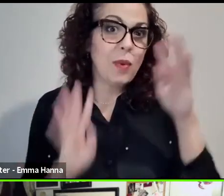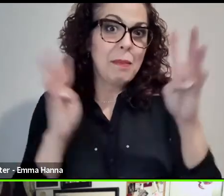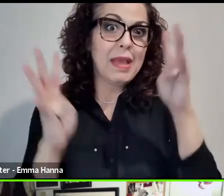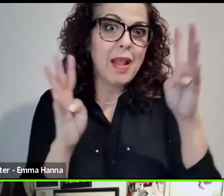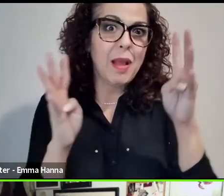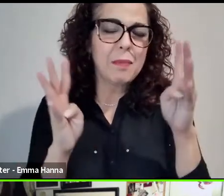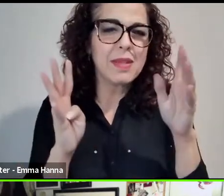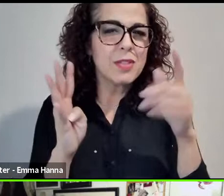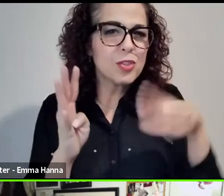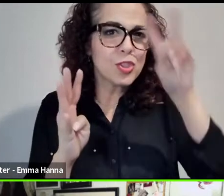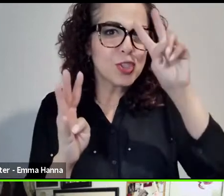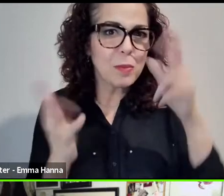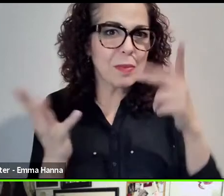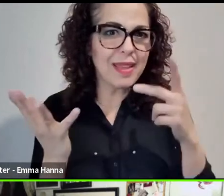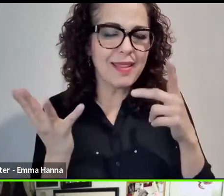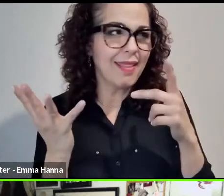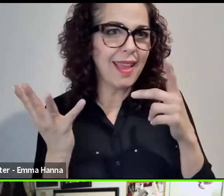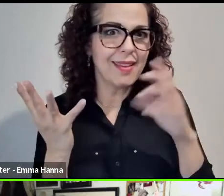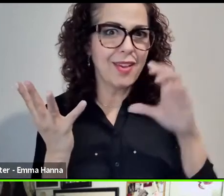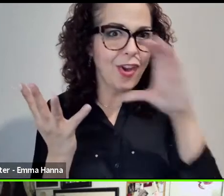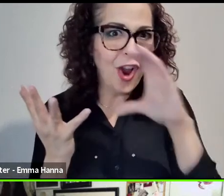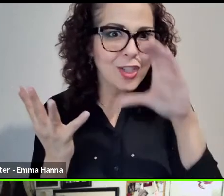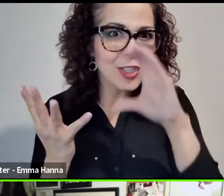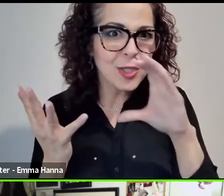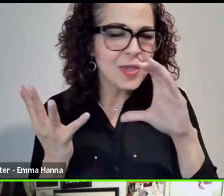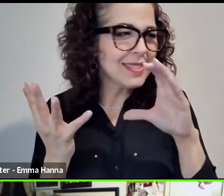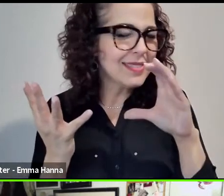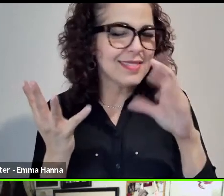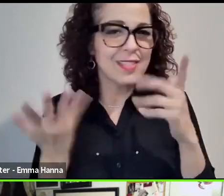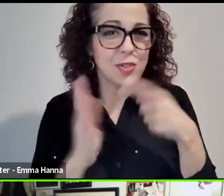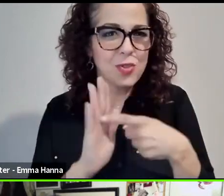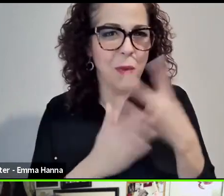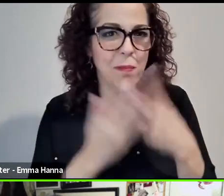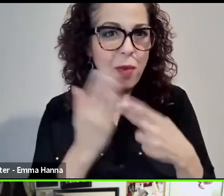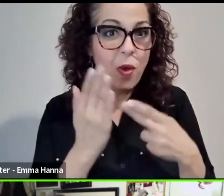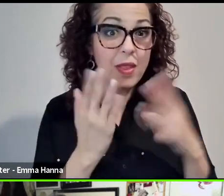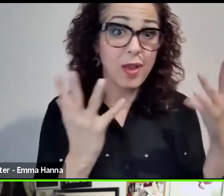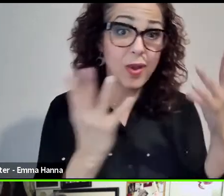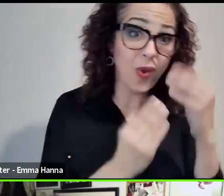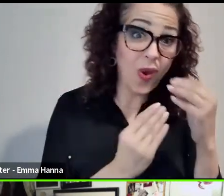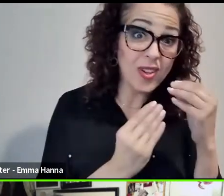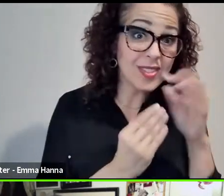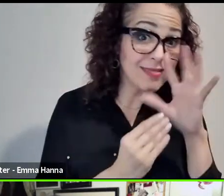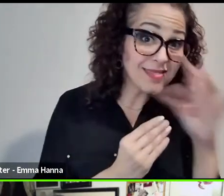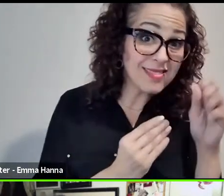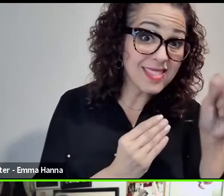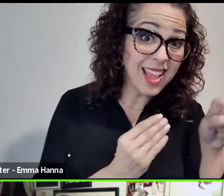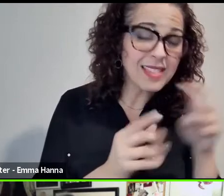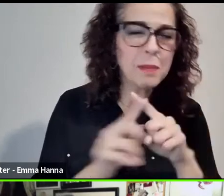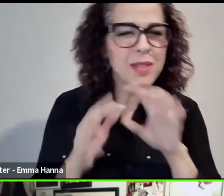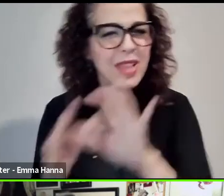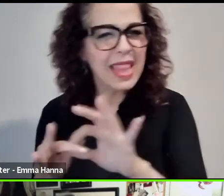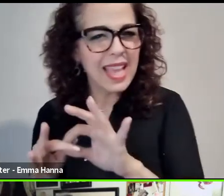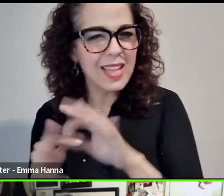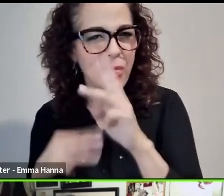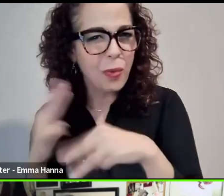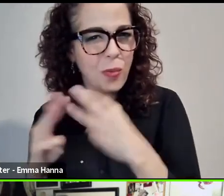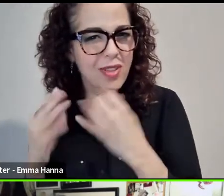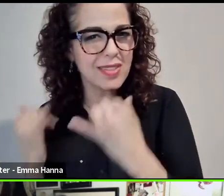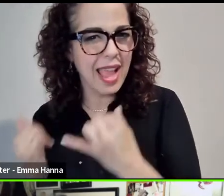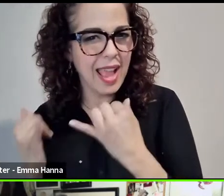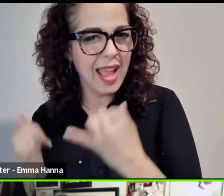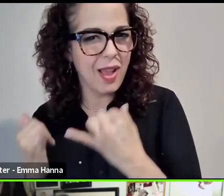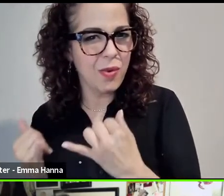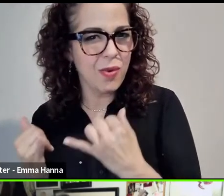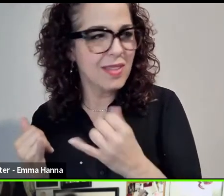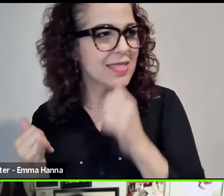them, and show them in a way that like both was, you know, gorgeous and enticing, but also was related to the world as it currently is. It wasn't like